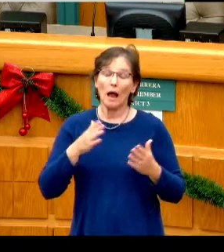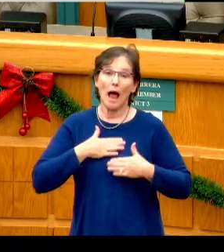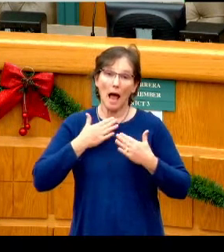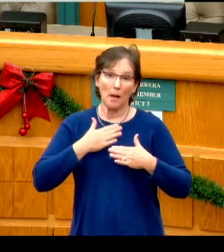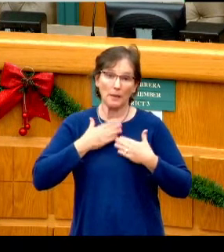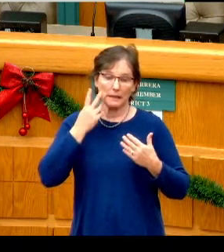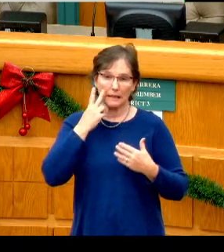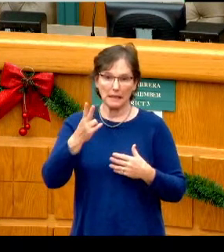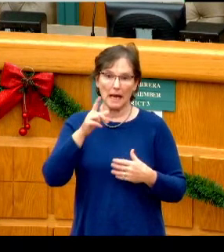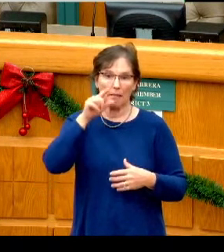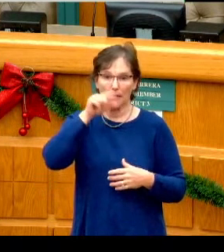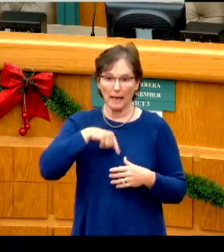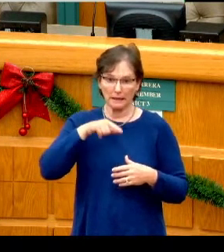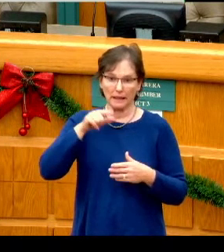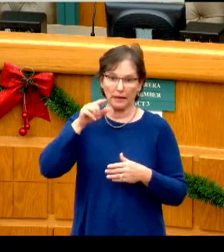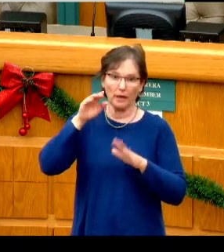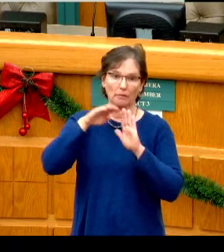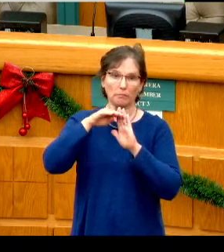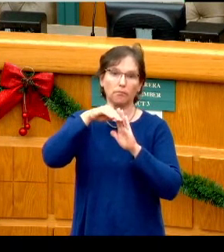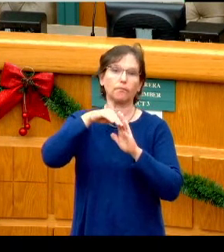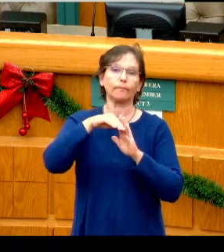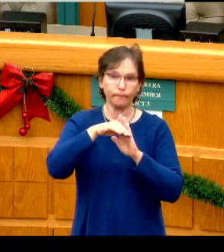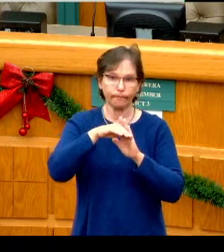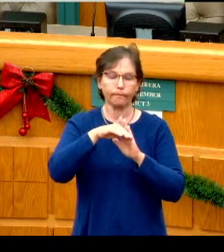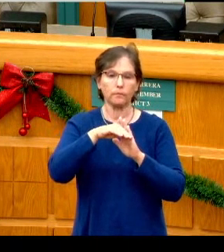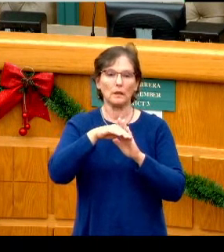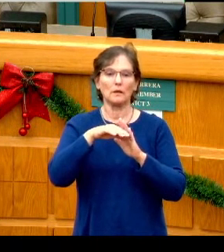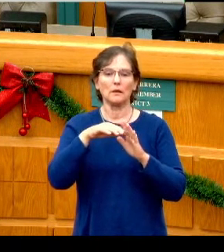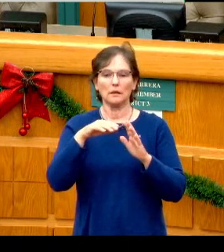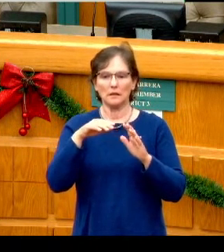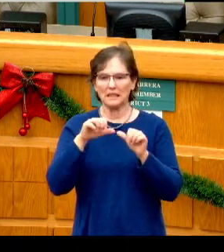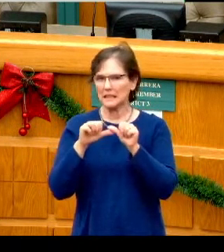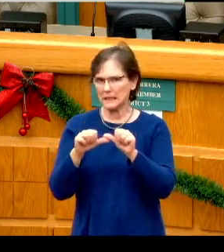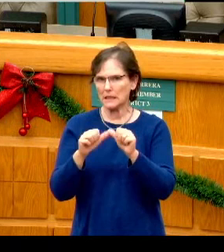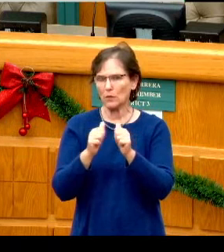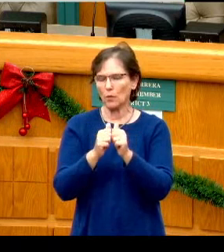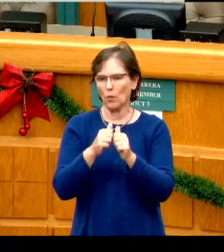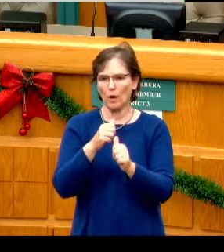because it's consistent across cases and hospitalizations.